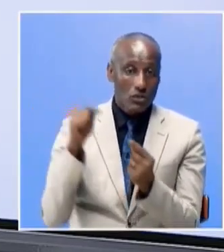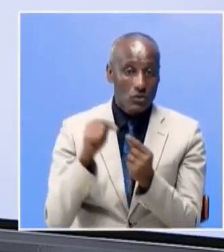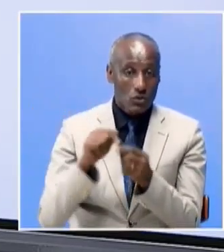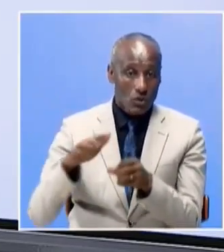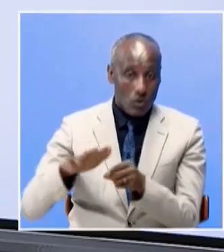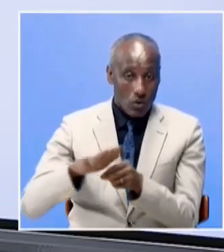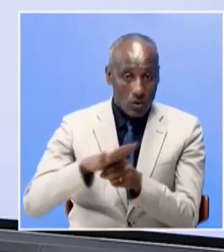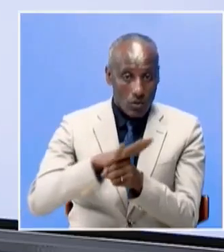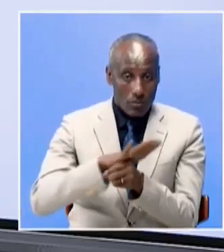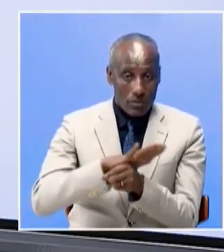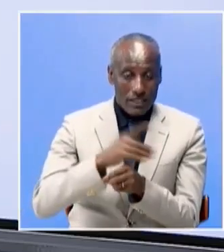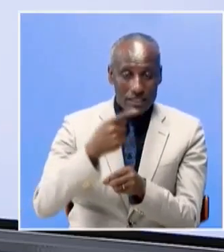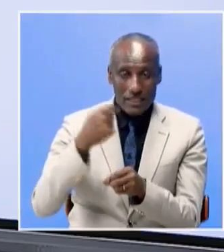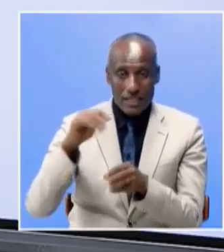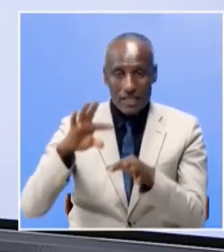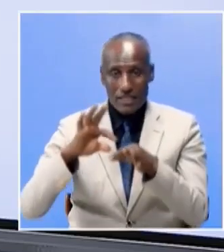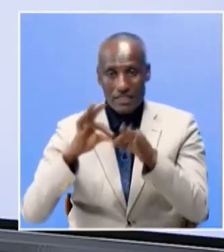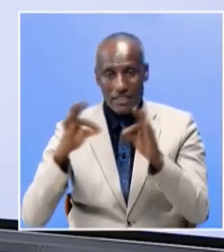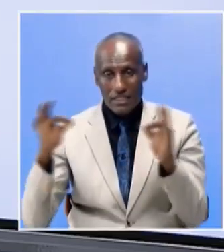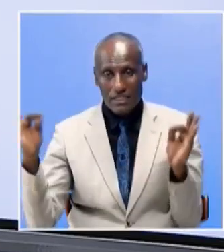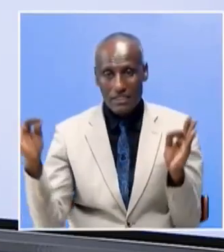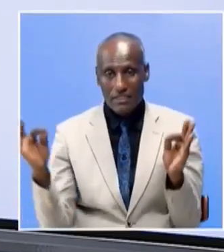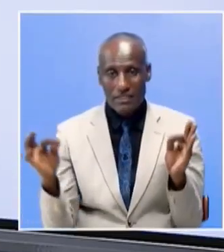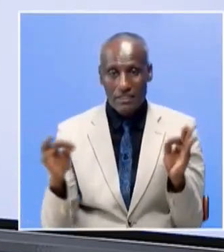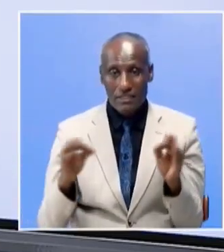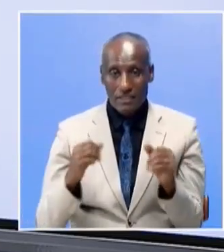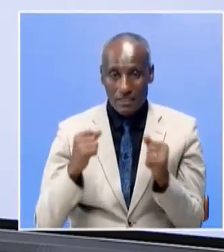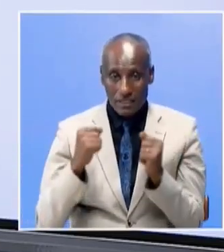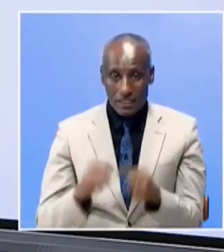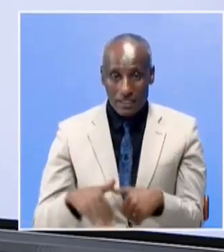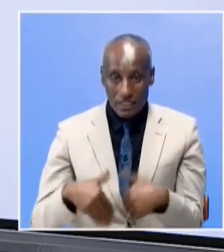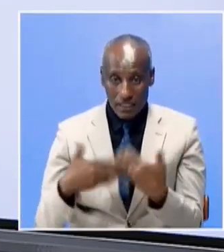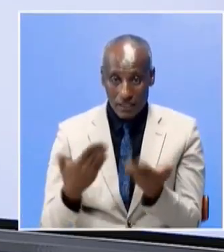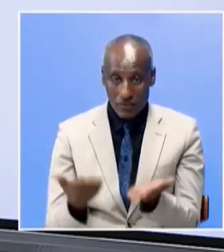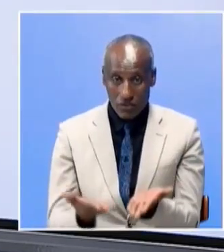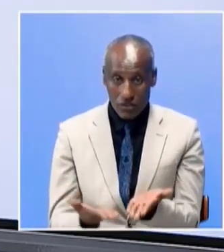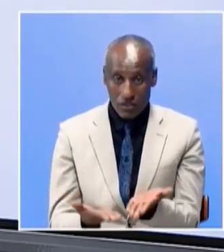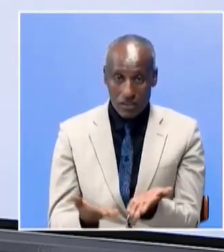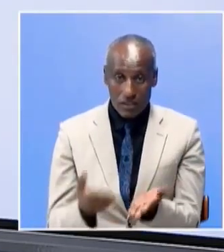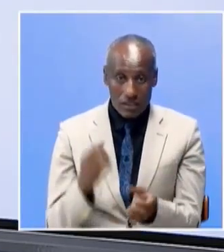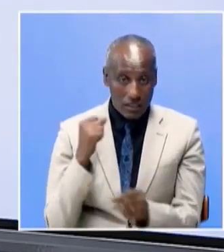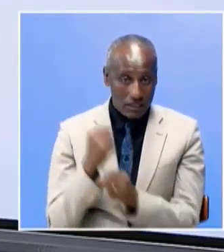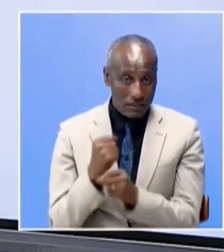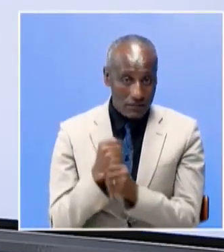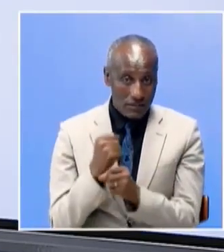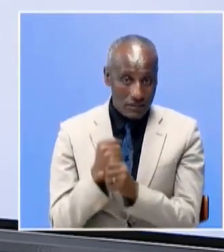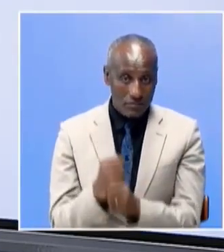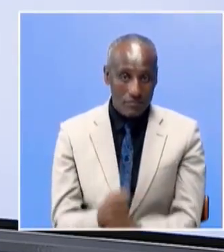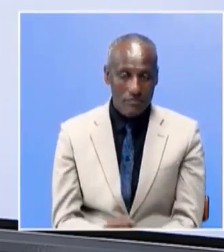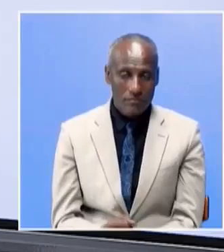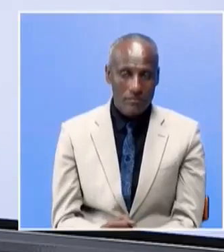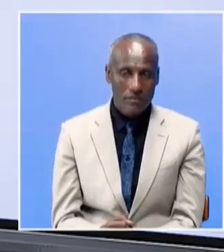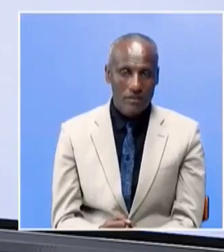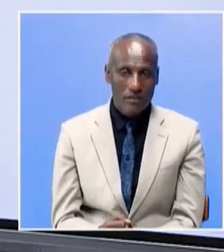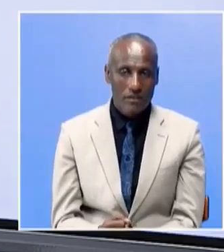right? Good. So can I give you an activity? Bravo.